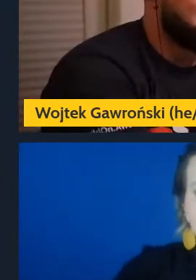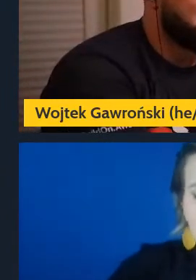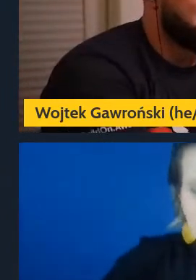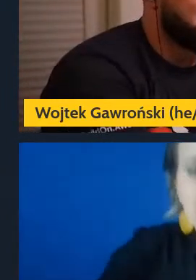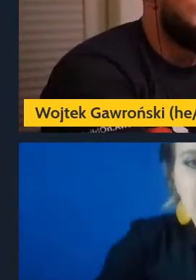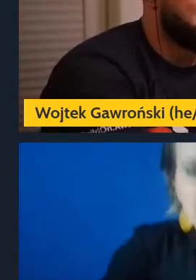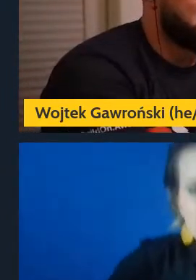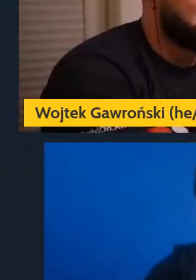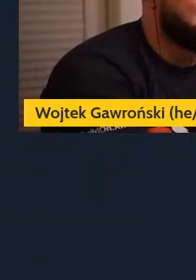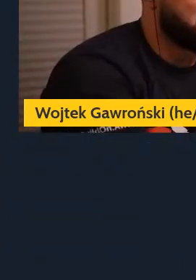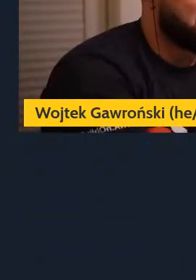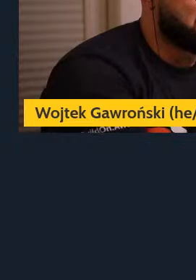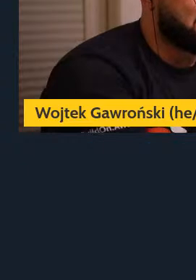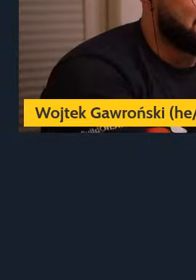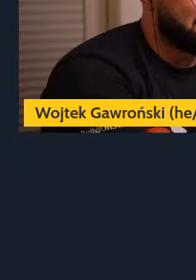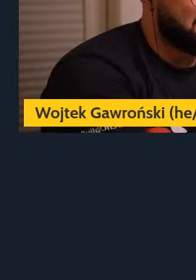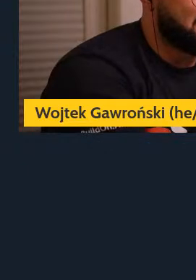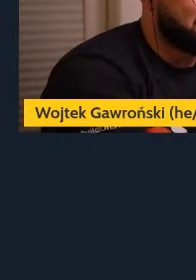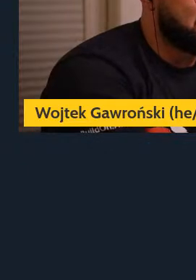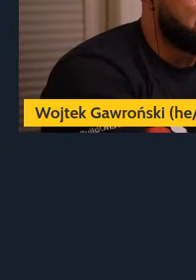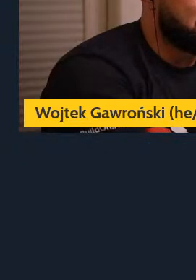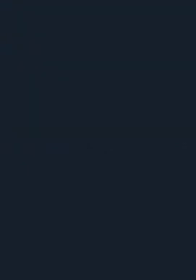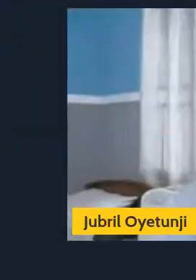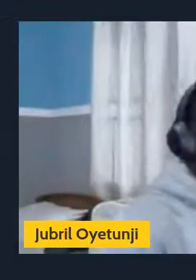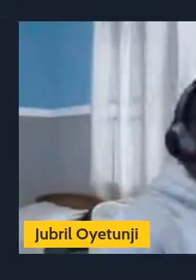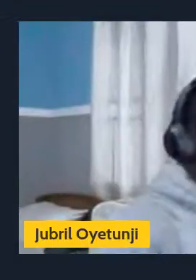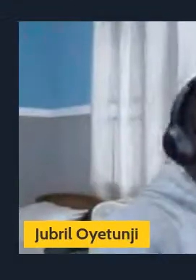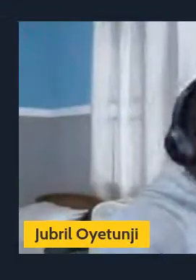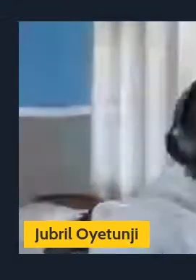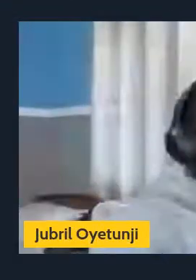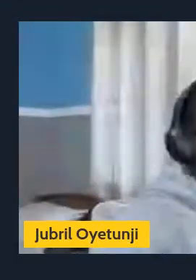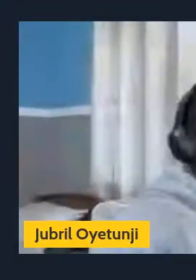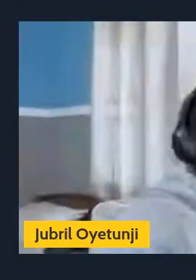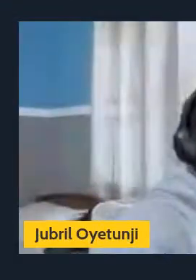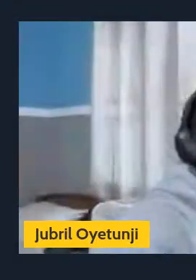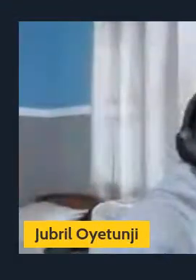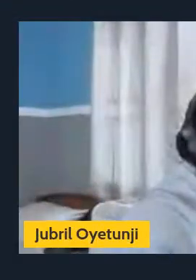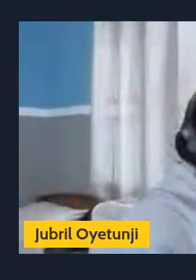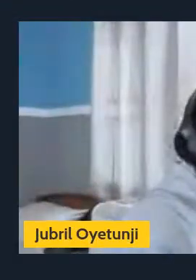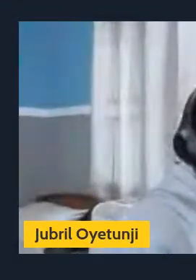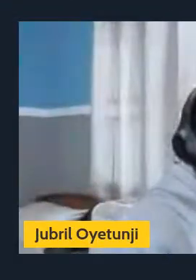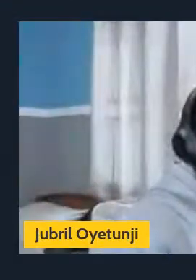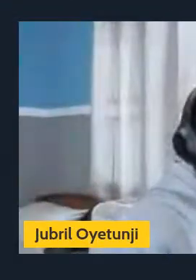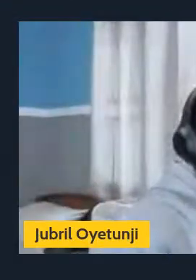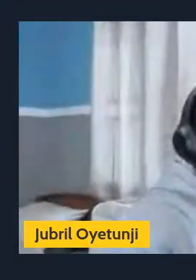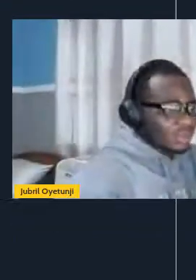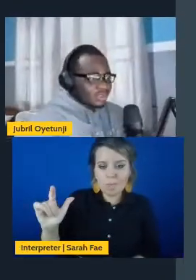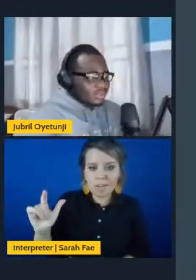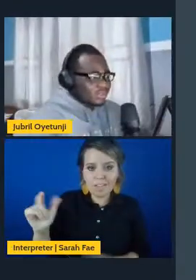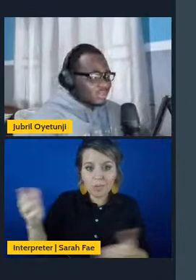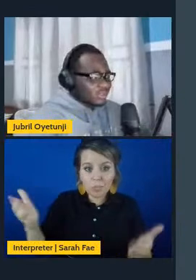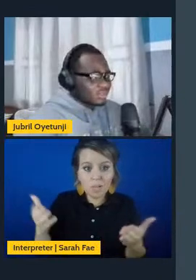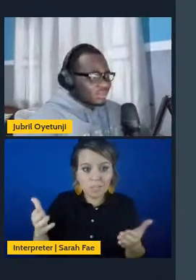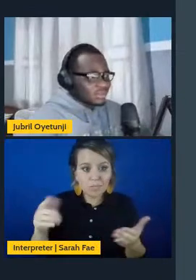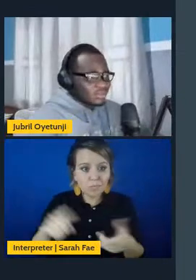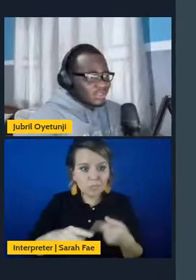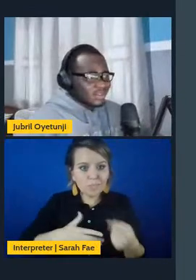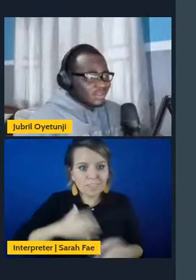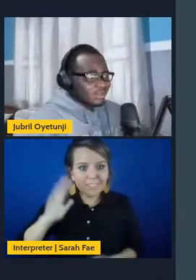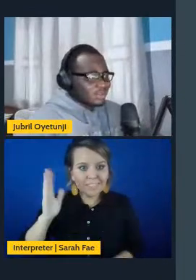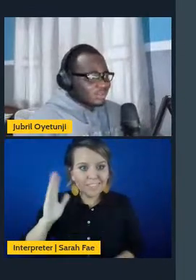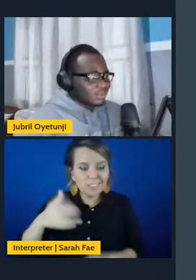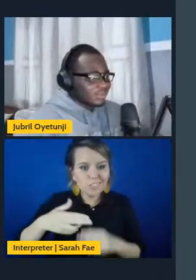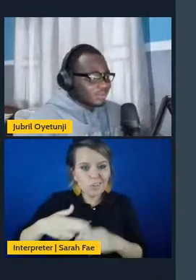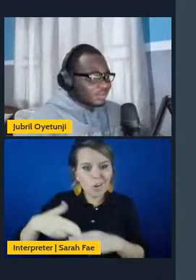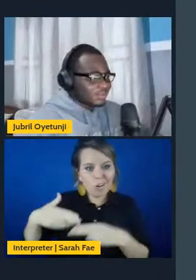All right. Hello, everyone. My name is Jabril Oyetunji, and welcome to this session titled "A Skeptic's Guide to Terraform CDK